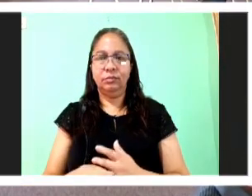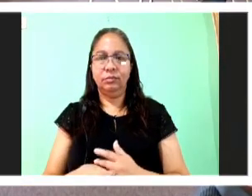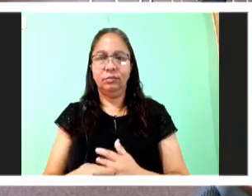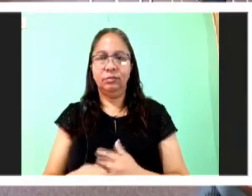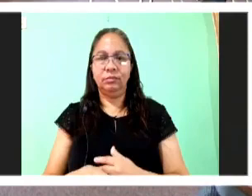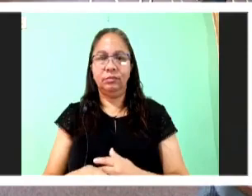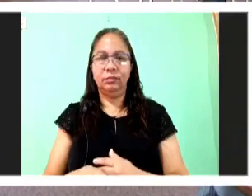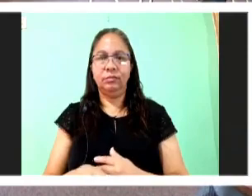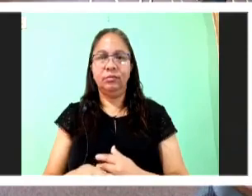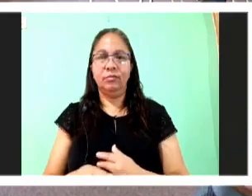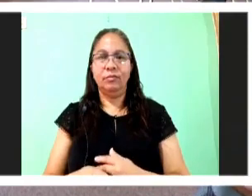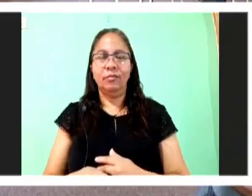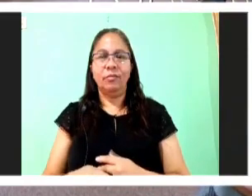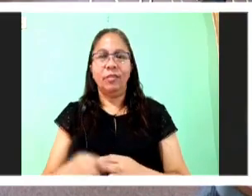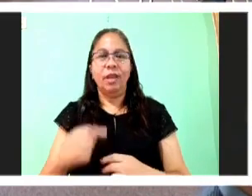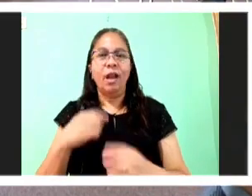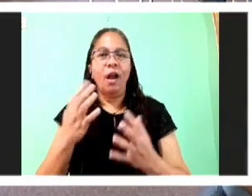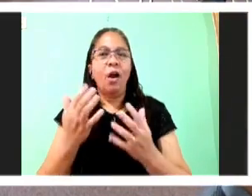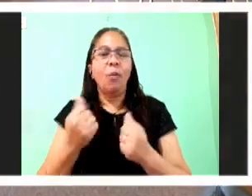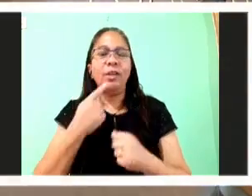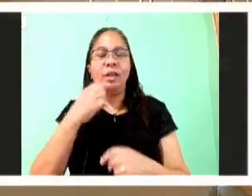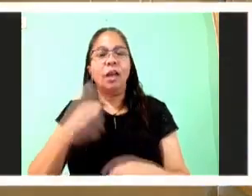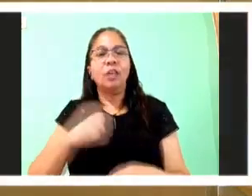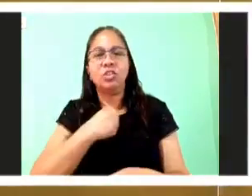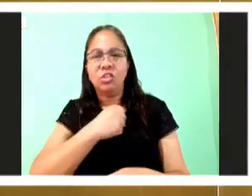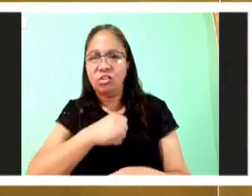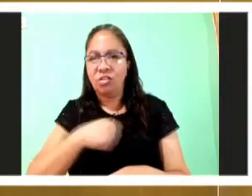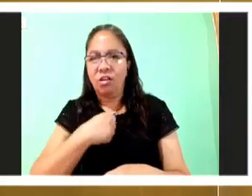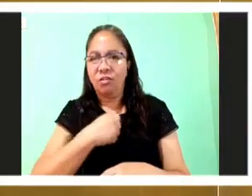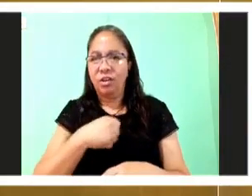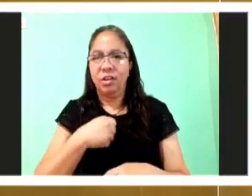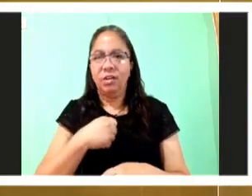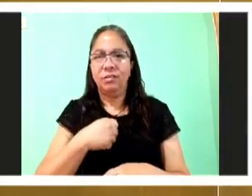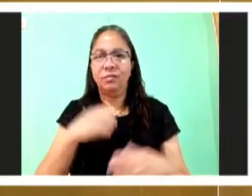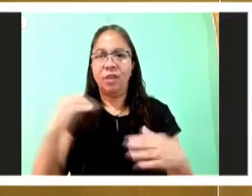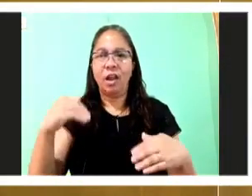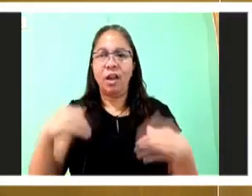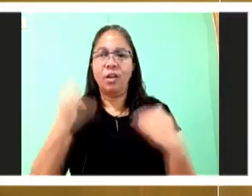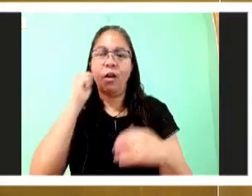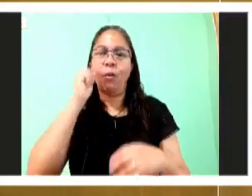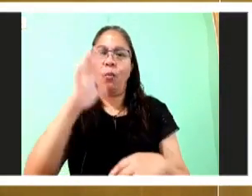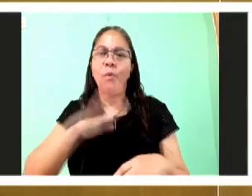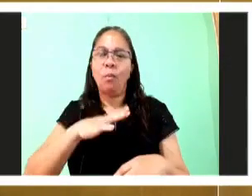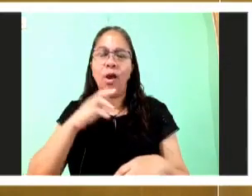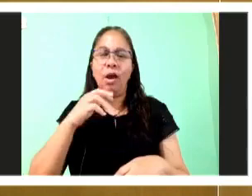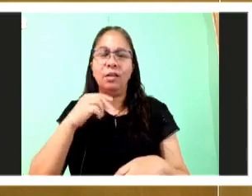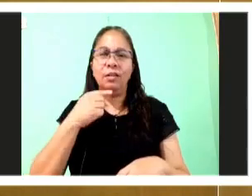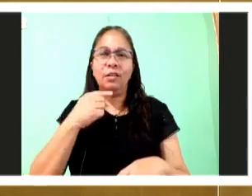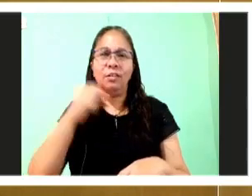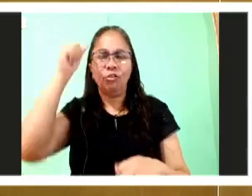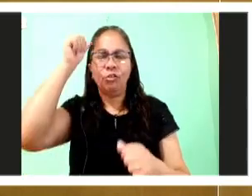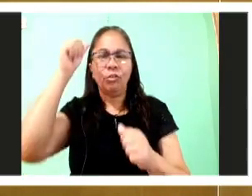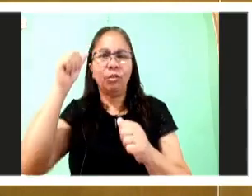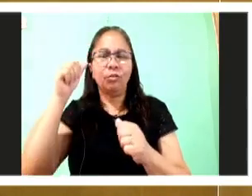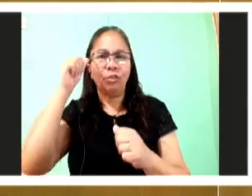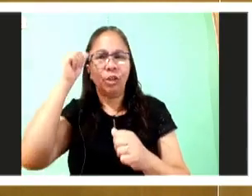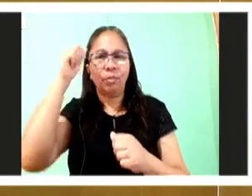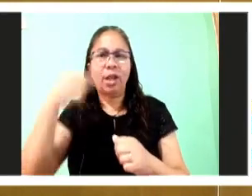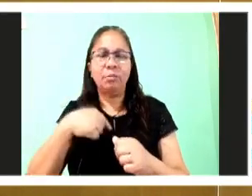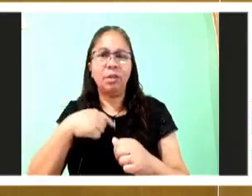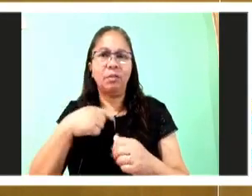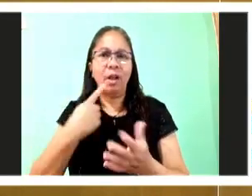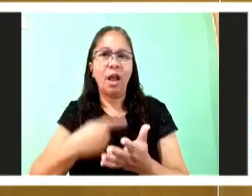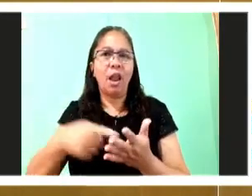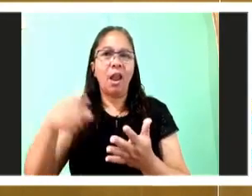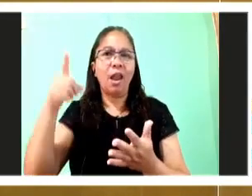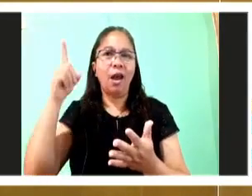I want to start by apologizing. A young woman reminded me through her aunt that last week I